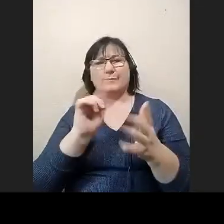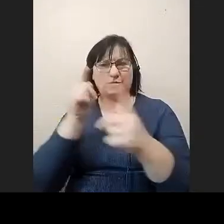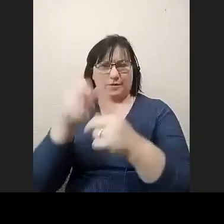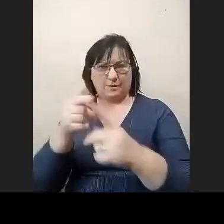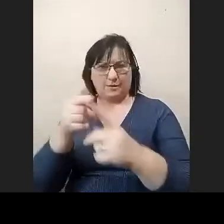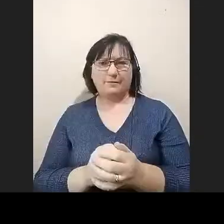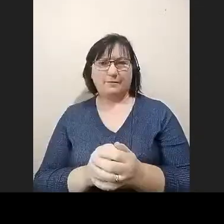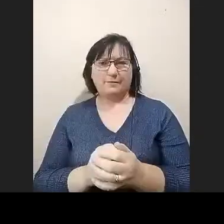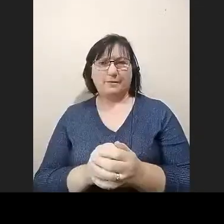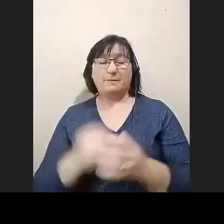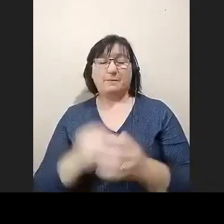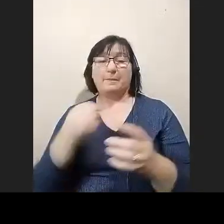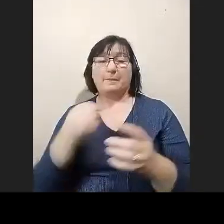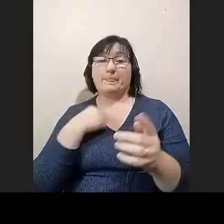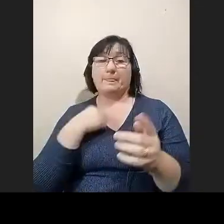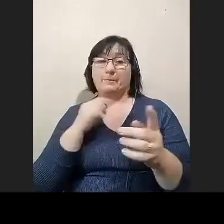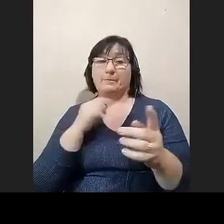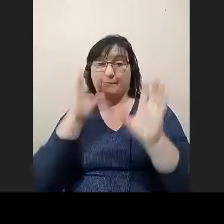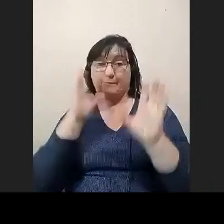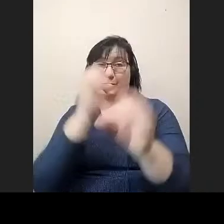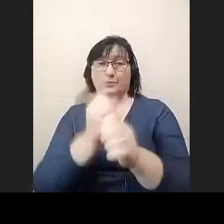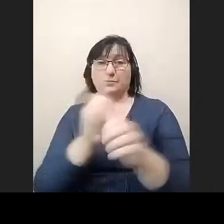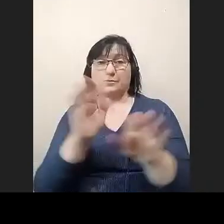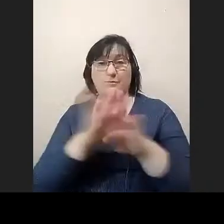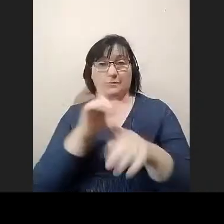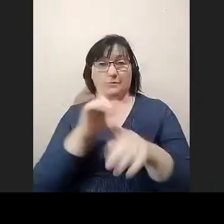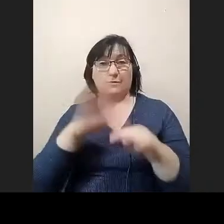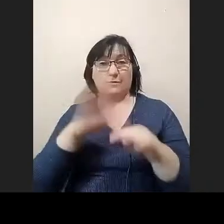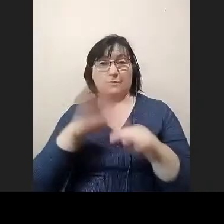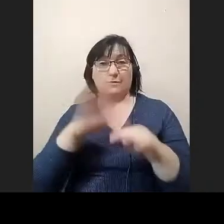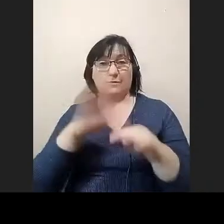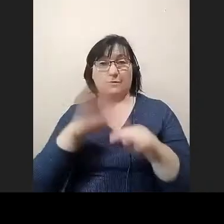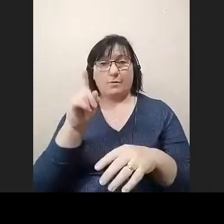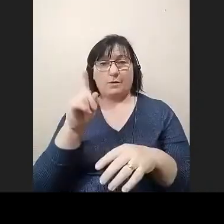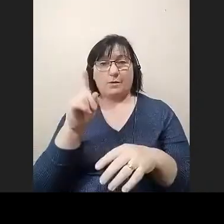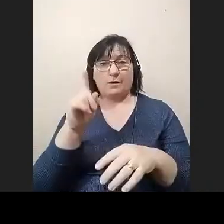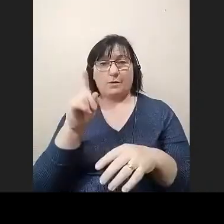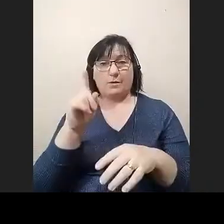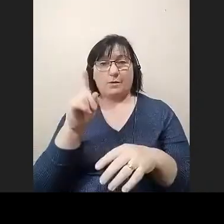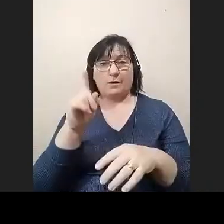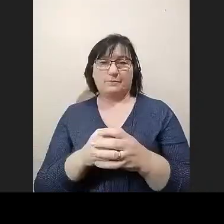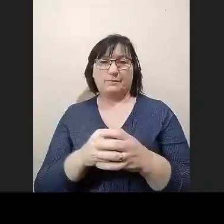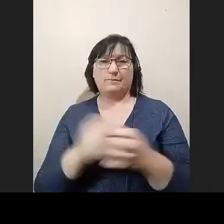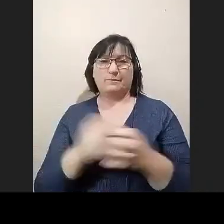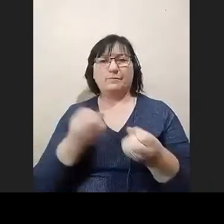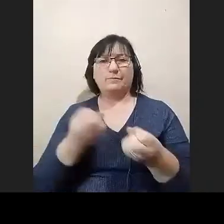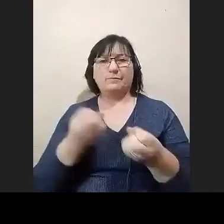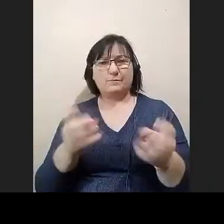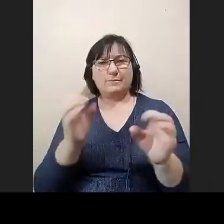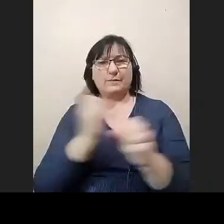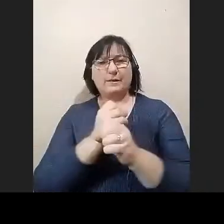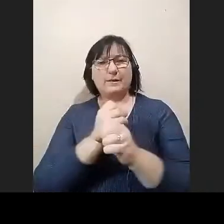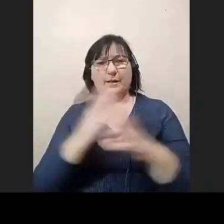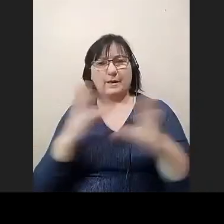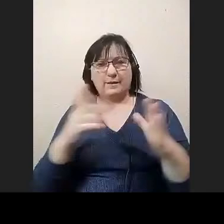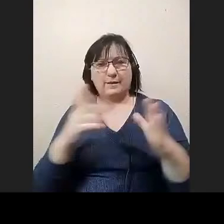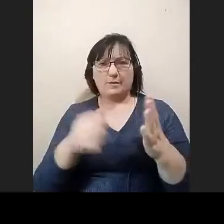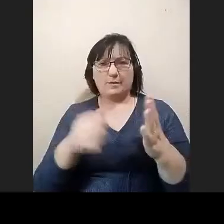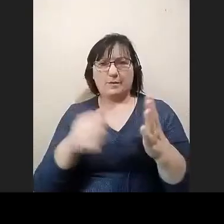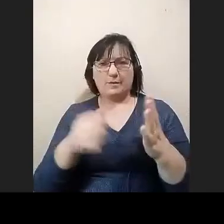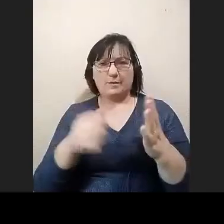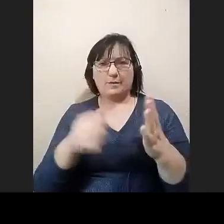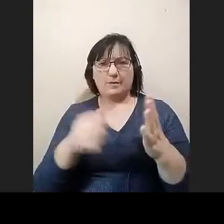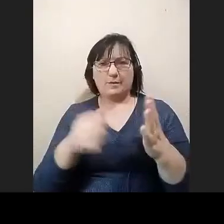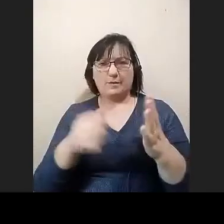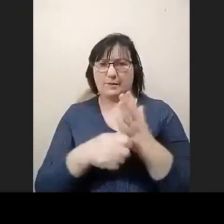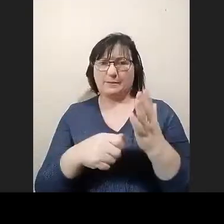objectives. 1, we endeavor to provide clarity and certainty for taxpayers and traders of their obligations, to make